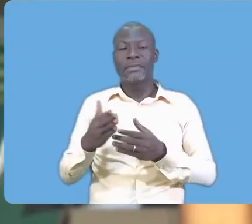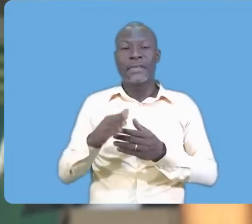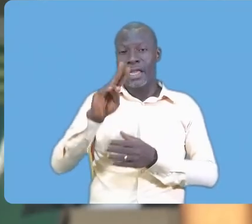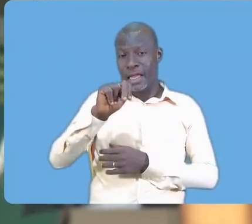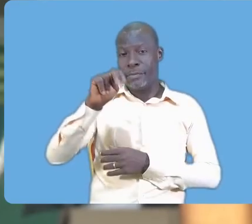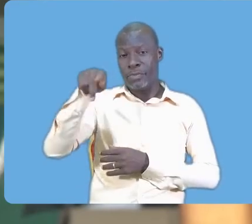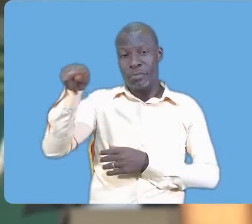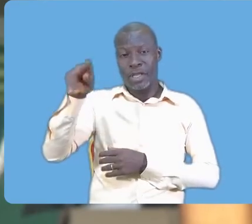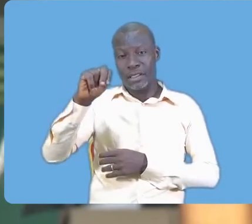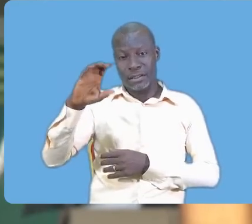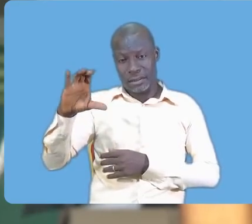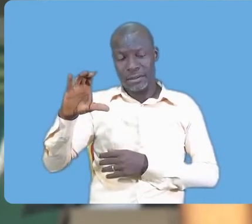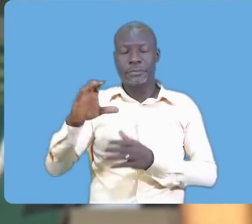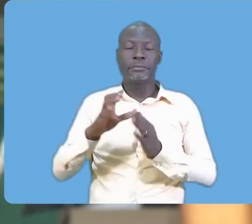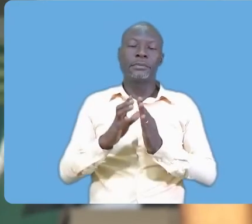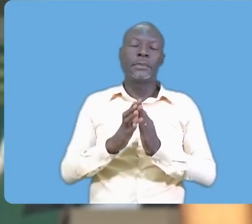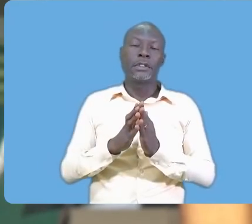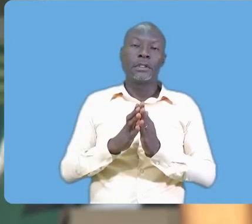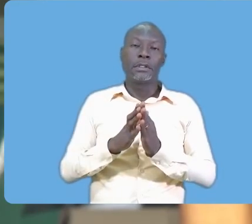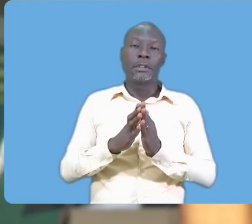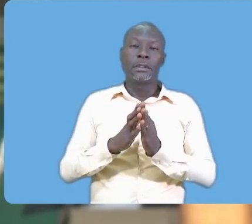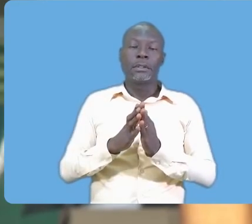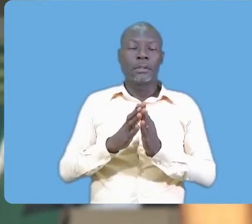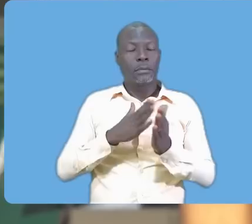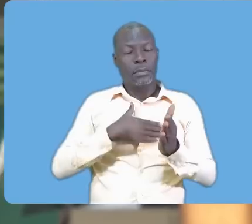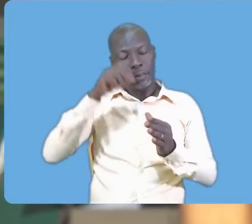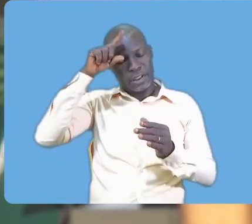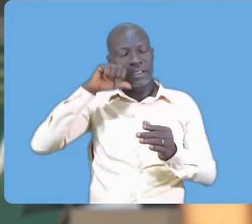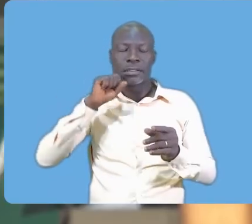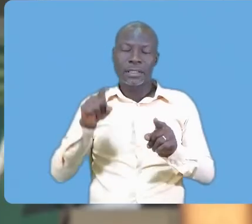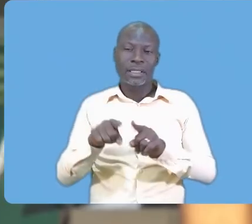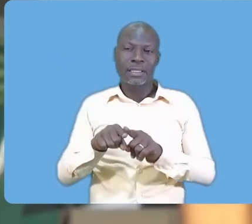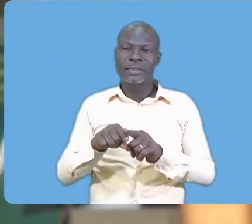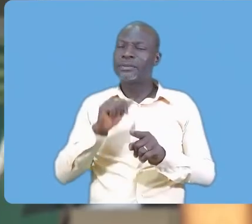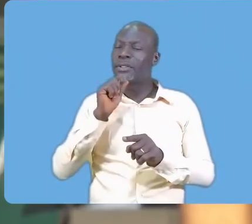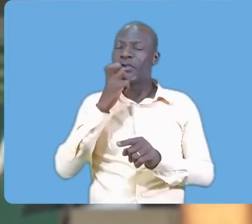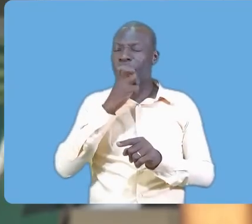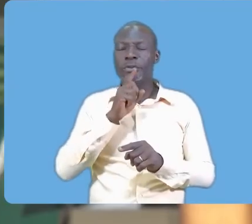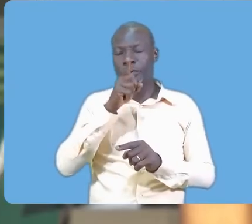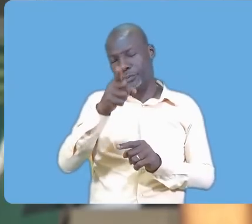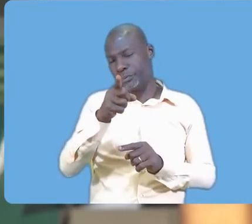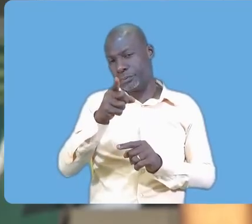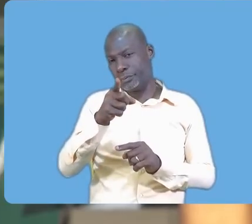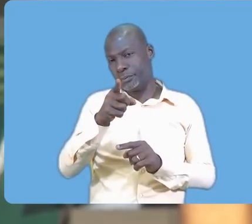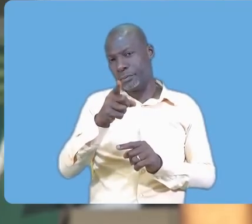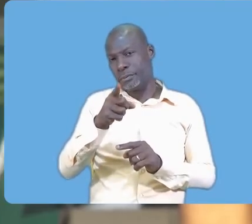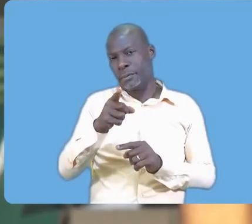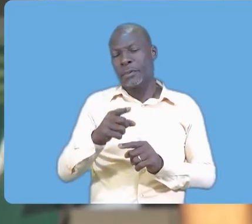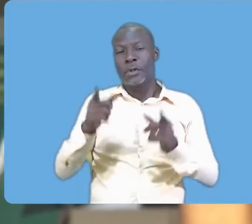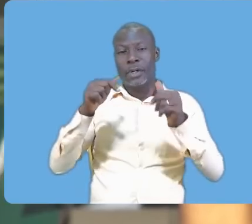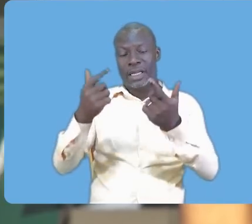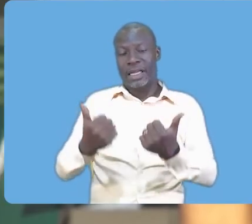for the NDC for a pre a woman. Or therefore, tell me, ye mpano cre. Meba MPP